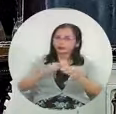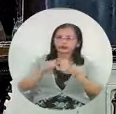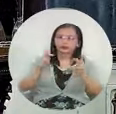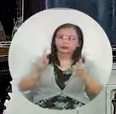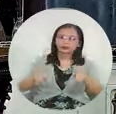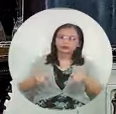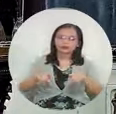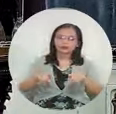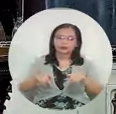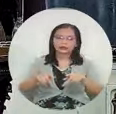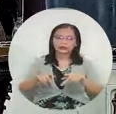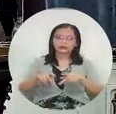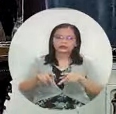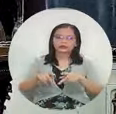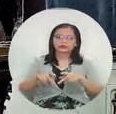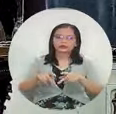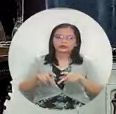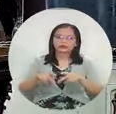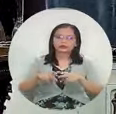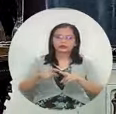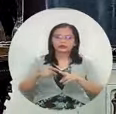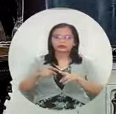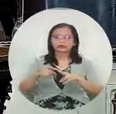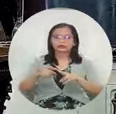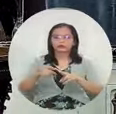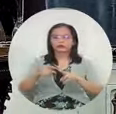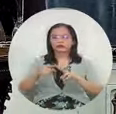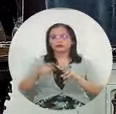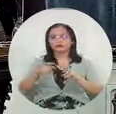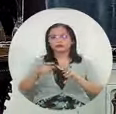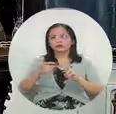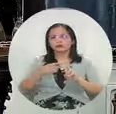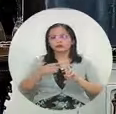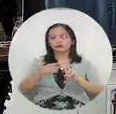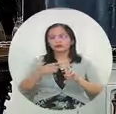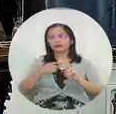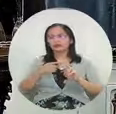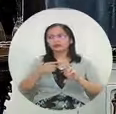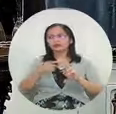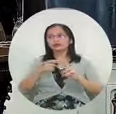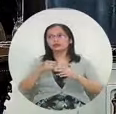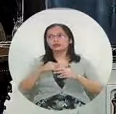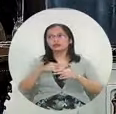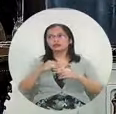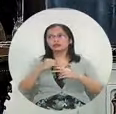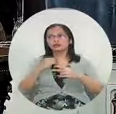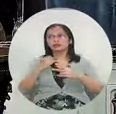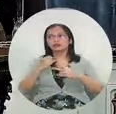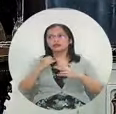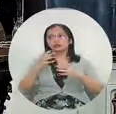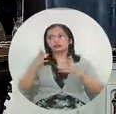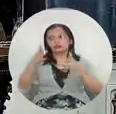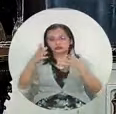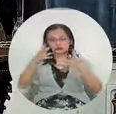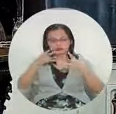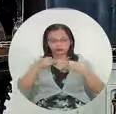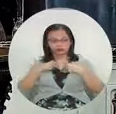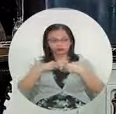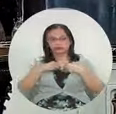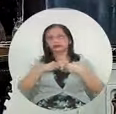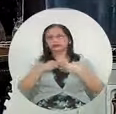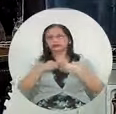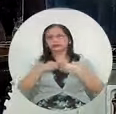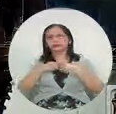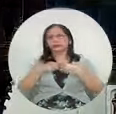Edification. Number two, inheritance. And to give an inheritance among all